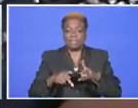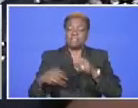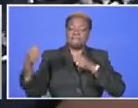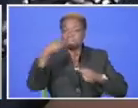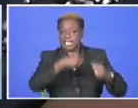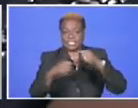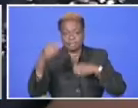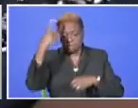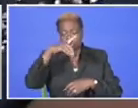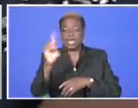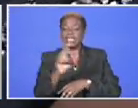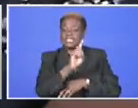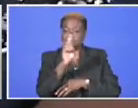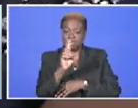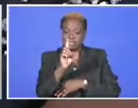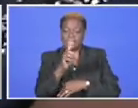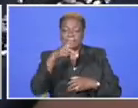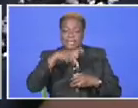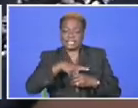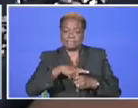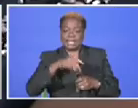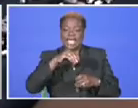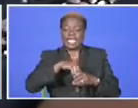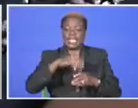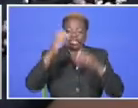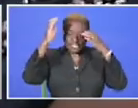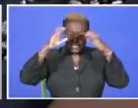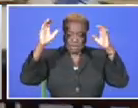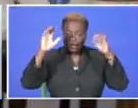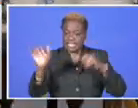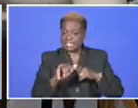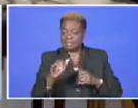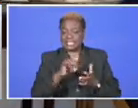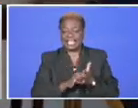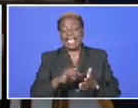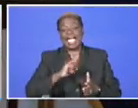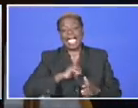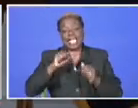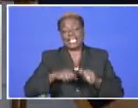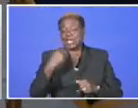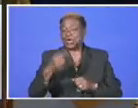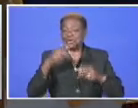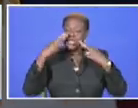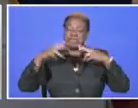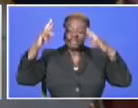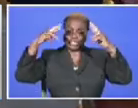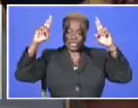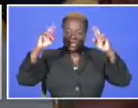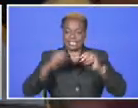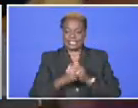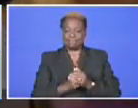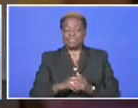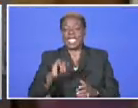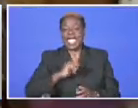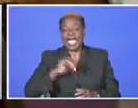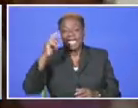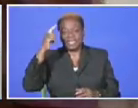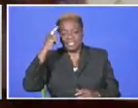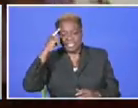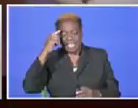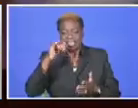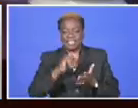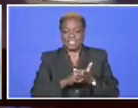to participate in a ceremony like that, I can only rejoice. I think that, you know, in elevating to the